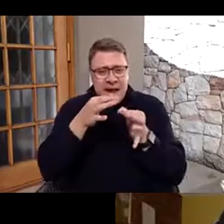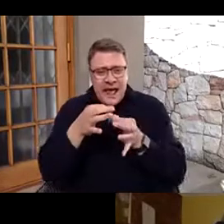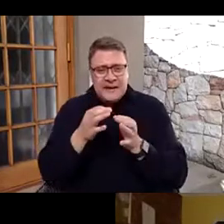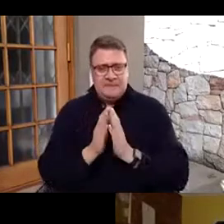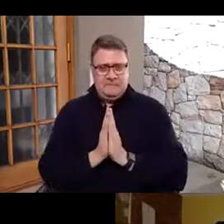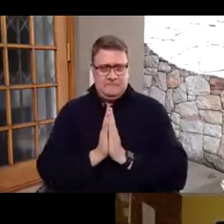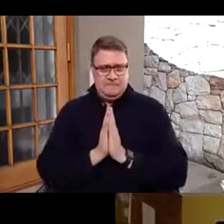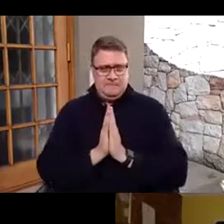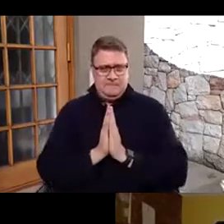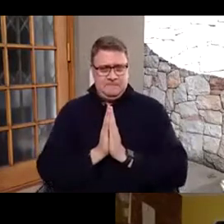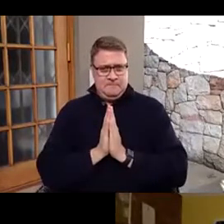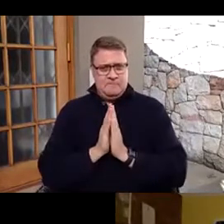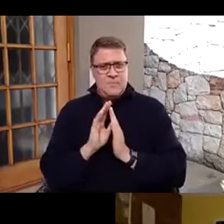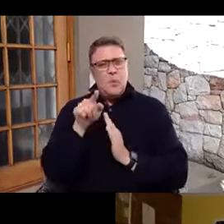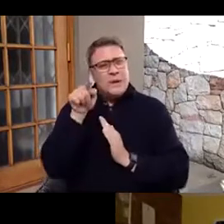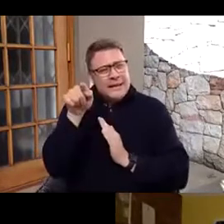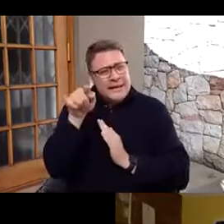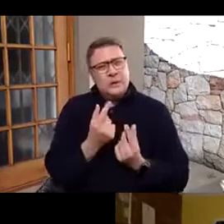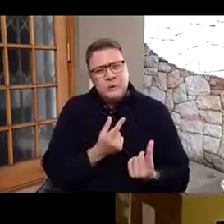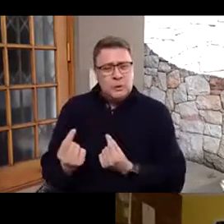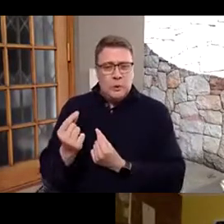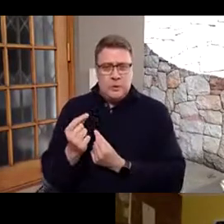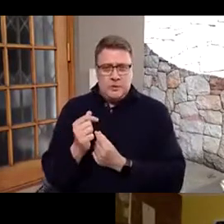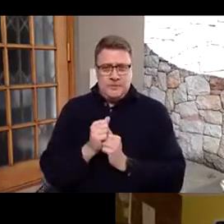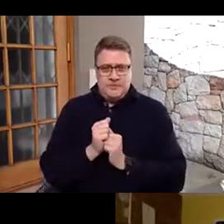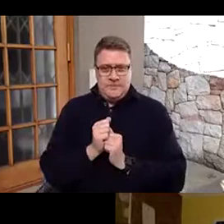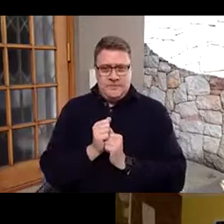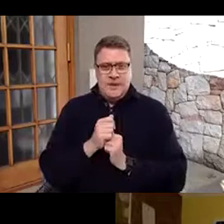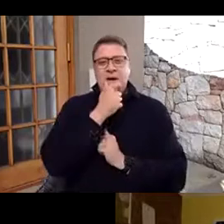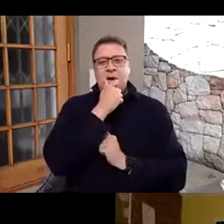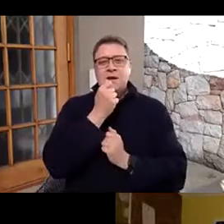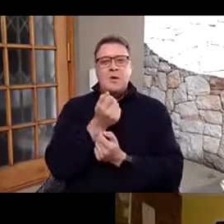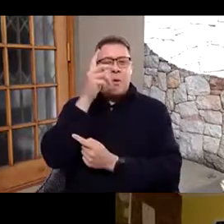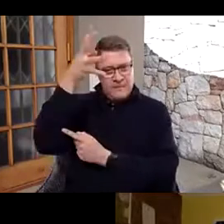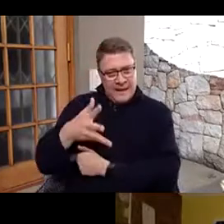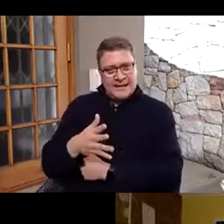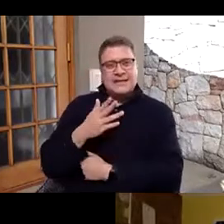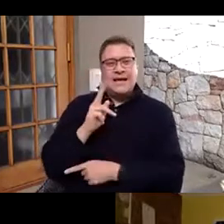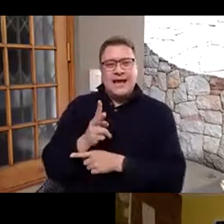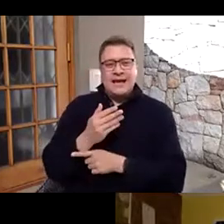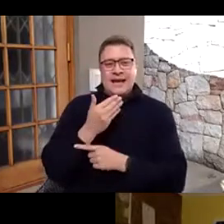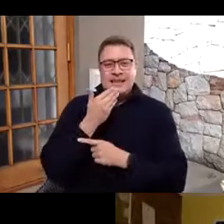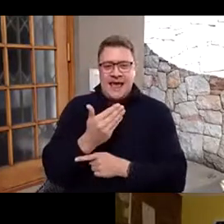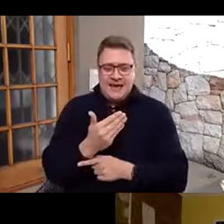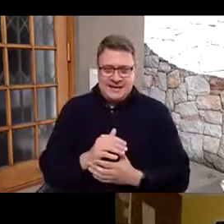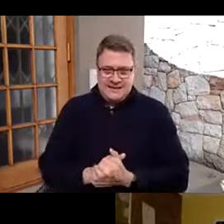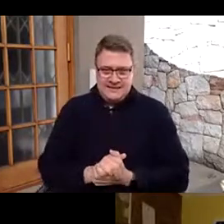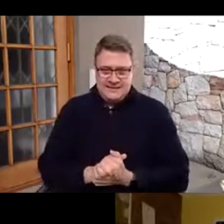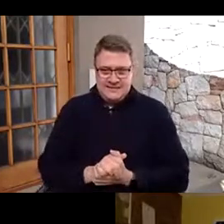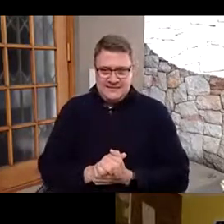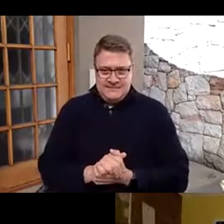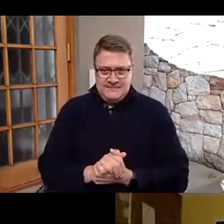share what he does with his... From Marcin Nietlin to all panelists, again. Marcin Nietlin to everyone,